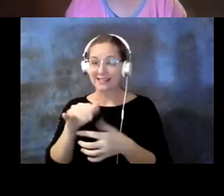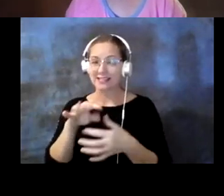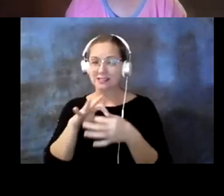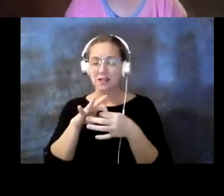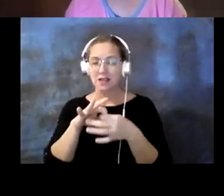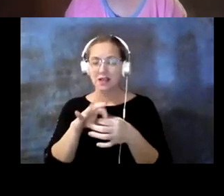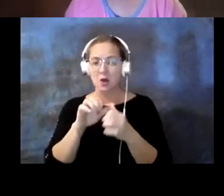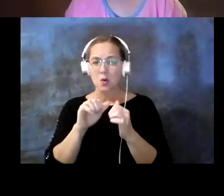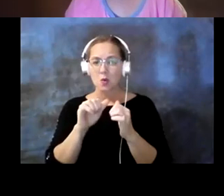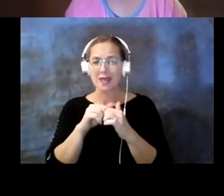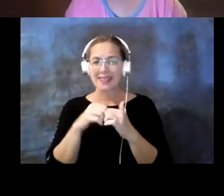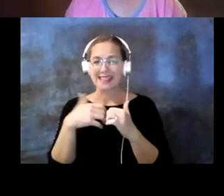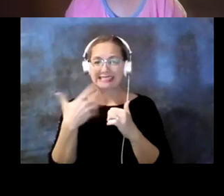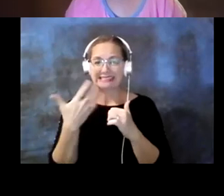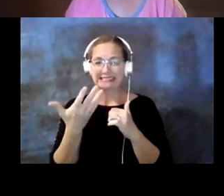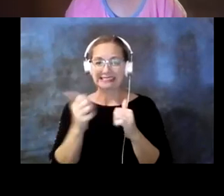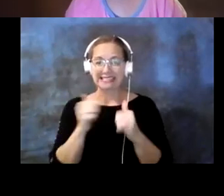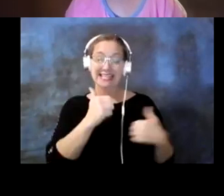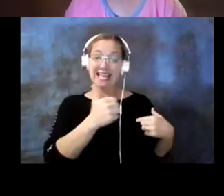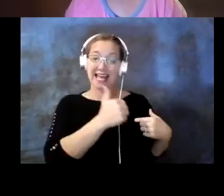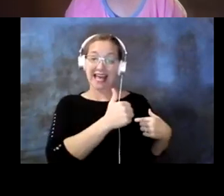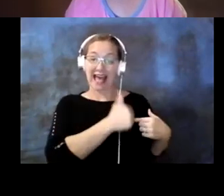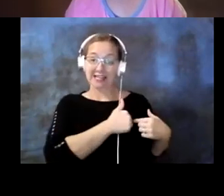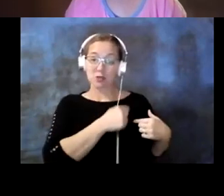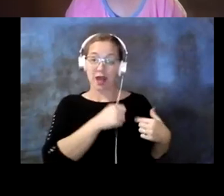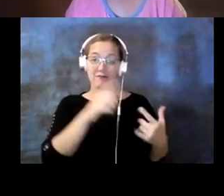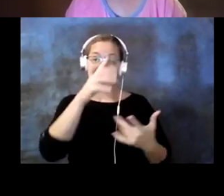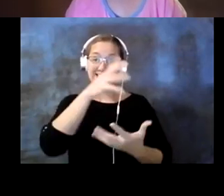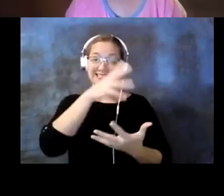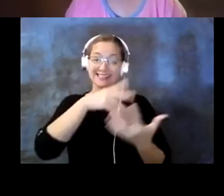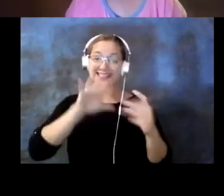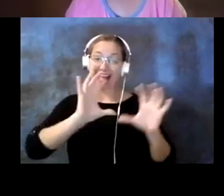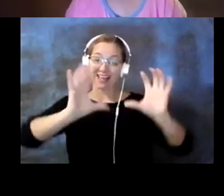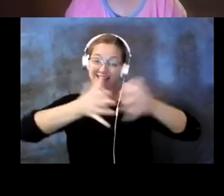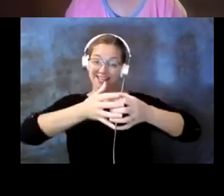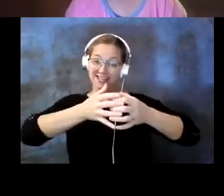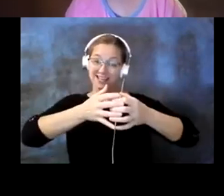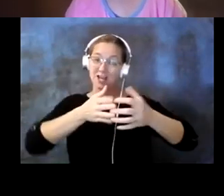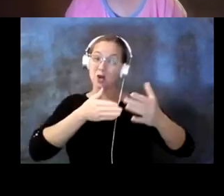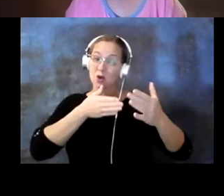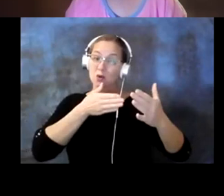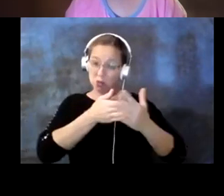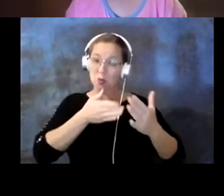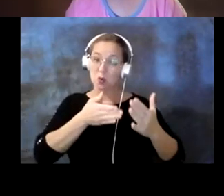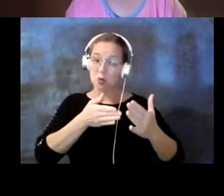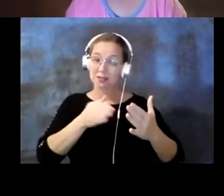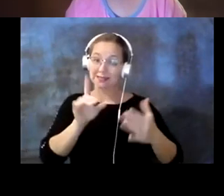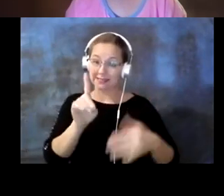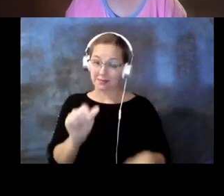with the attitude of society, right, towards disability. We talk